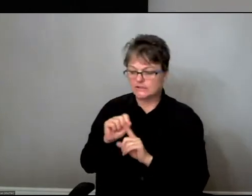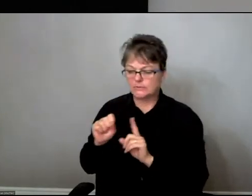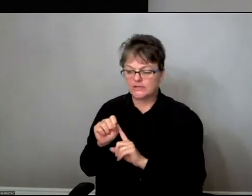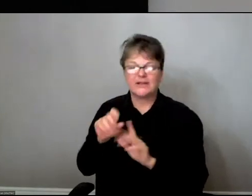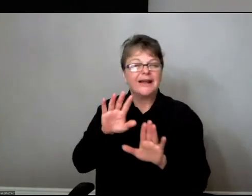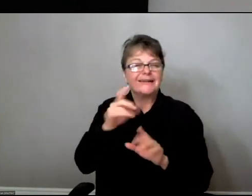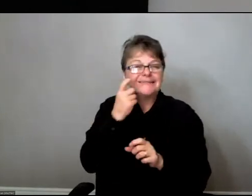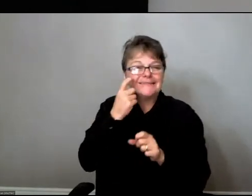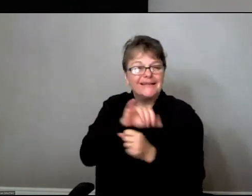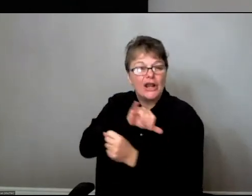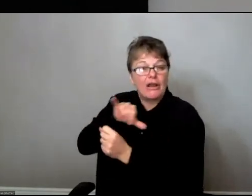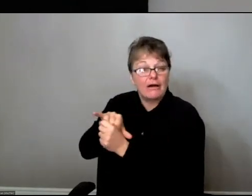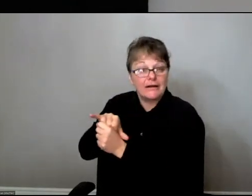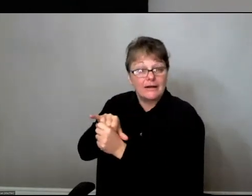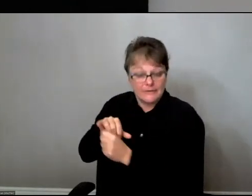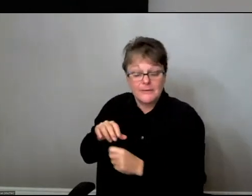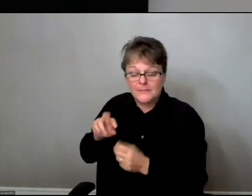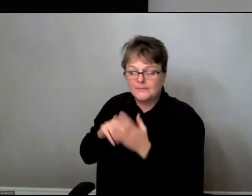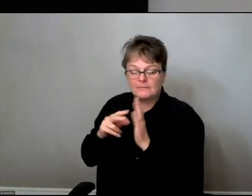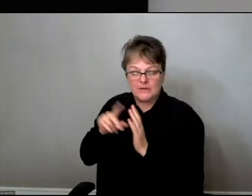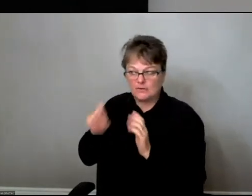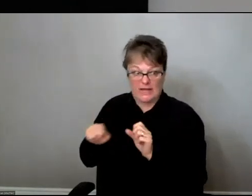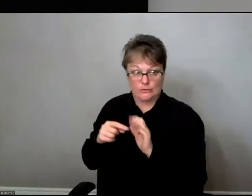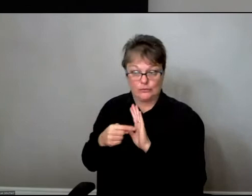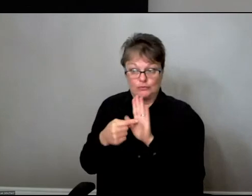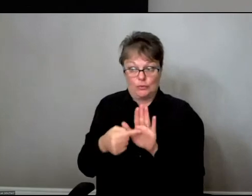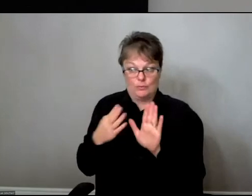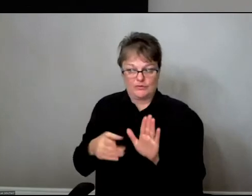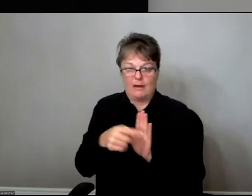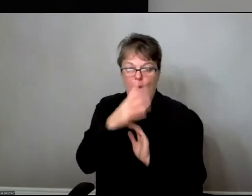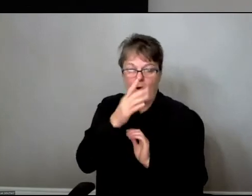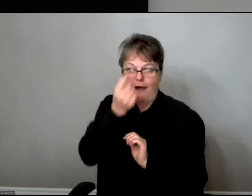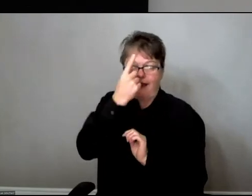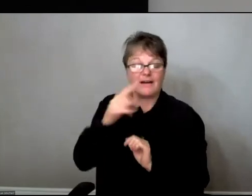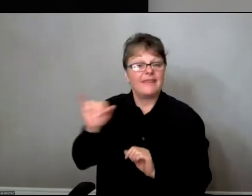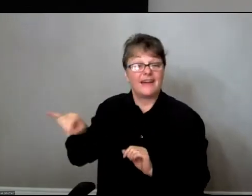This was launched in April 2020. By July